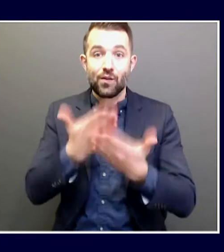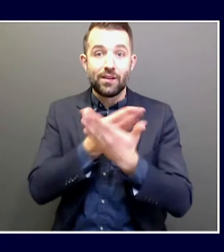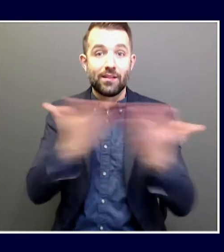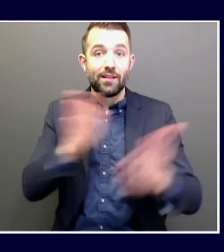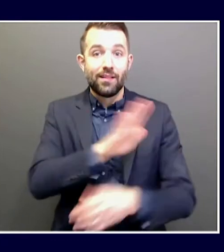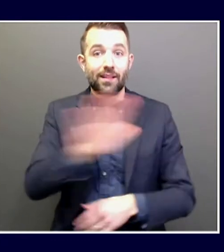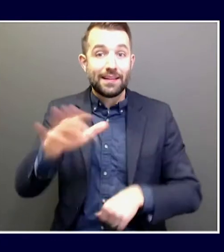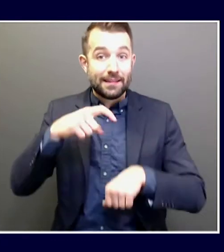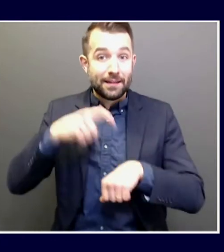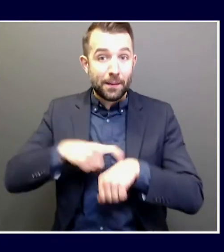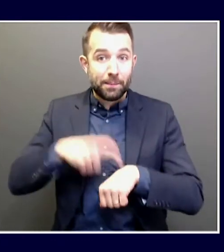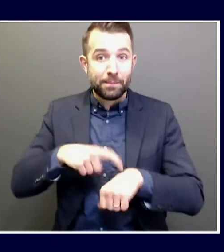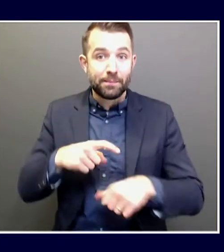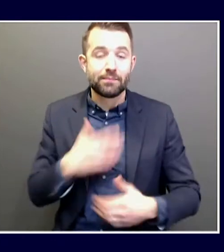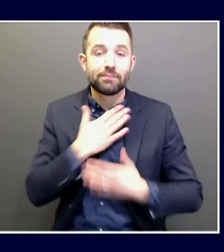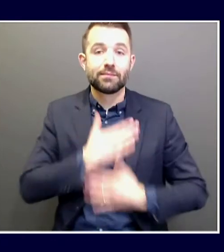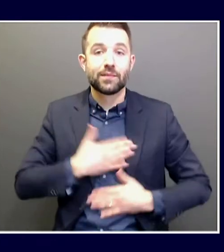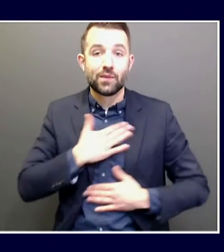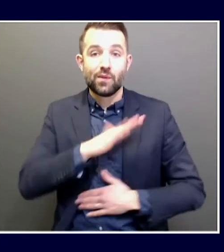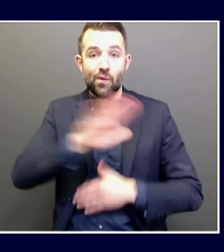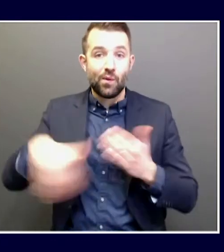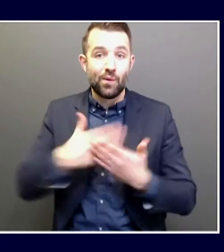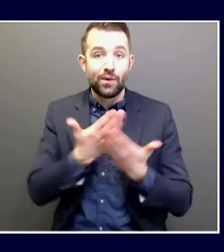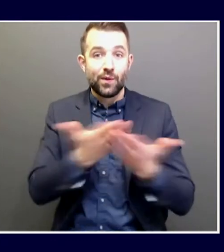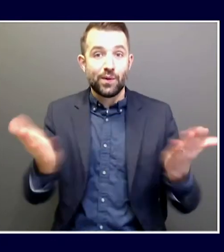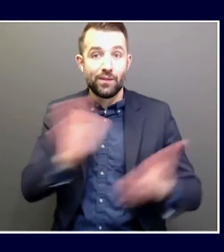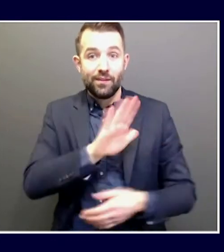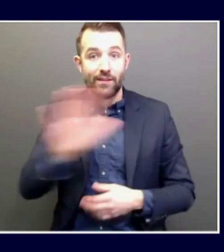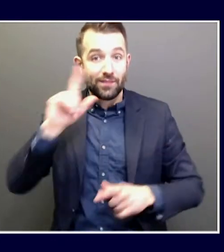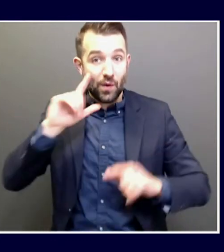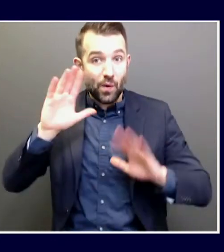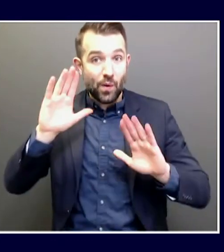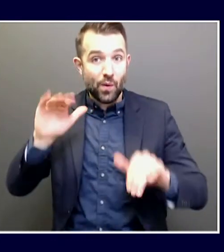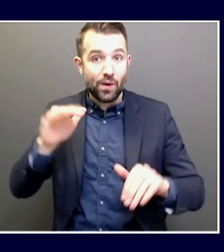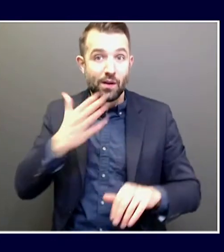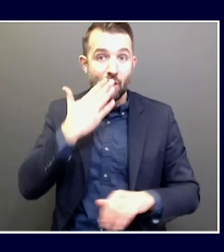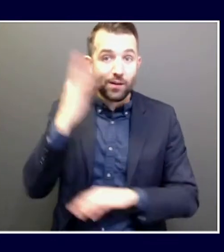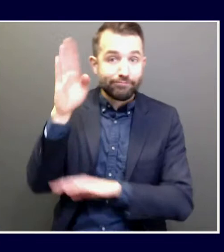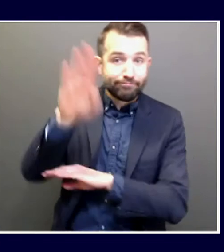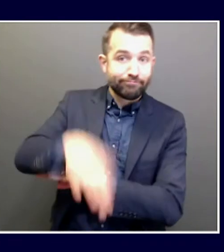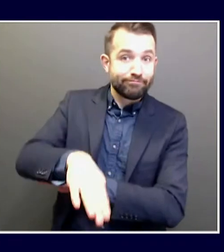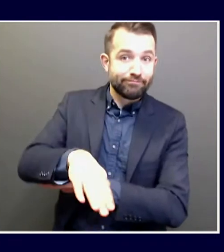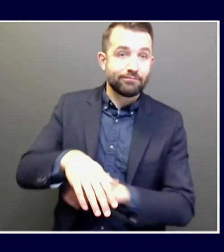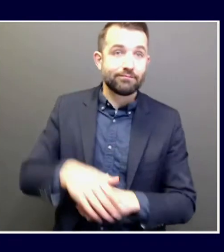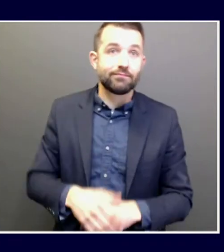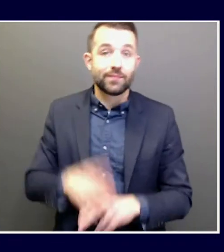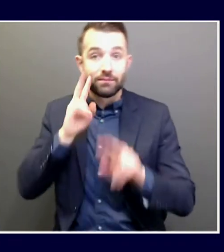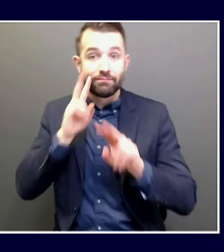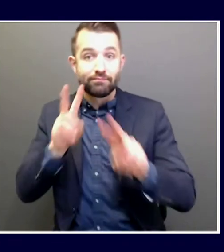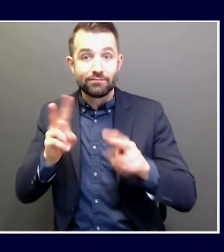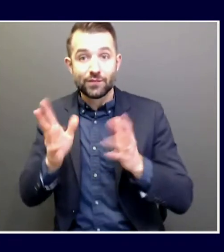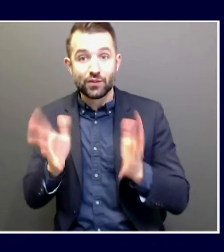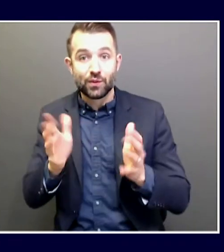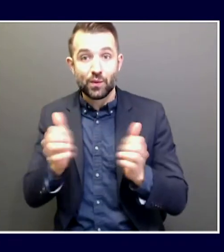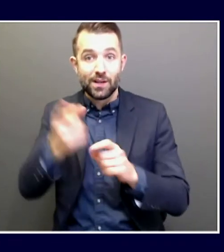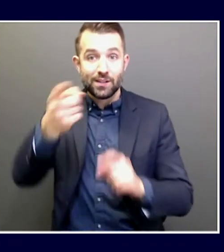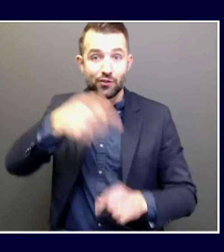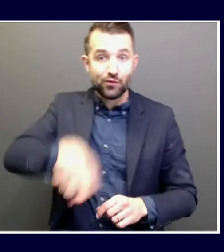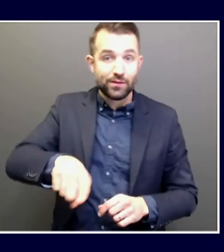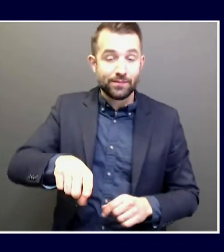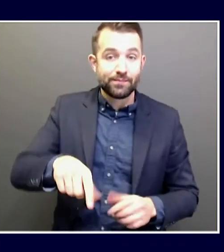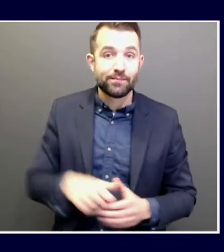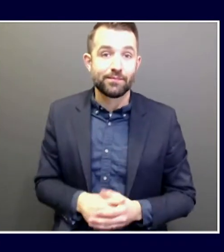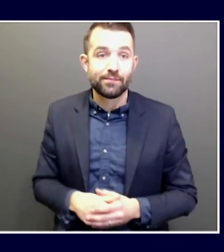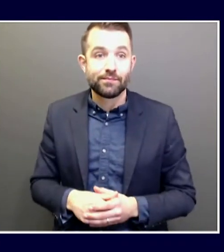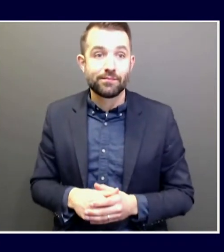today. Appreciate everyone tuning in. Hope everyone has a good remainder of their afternoon. We look forward to chatting with everyone next week. Until then, as